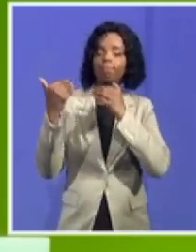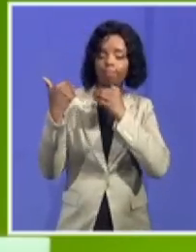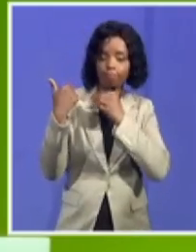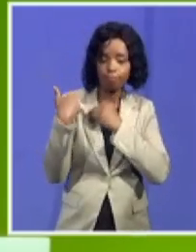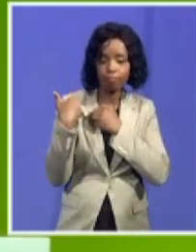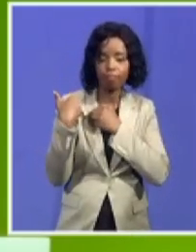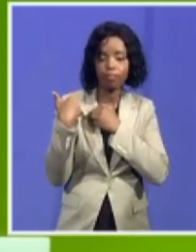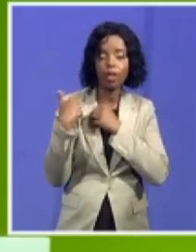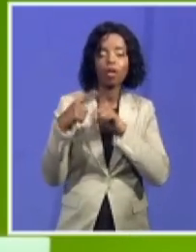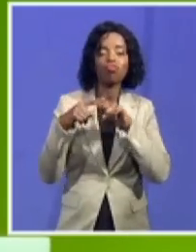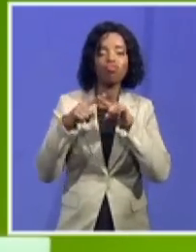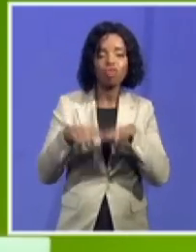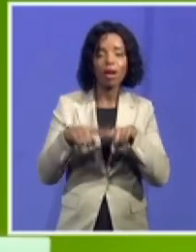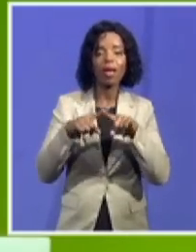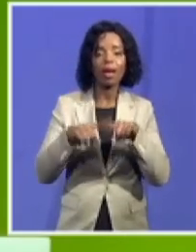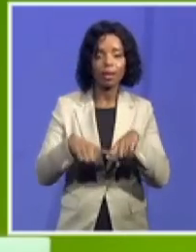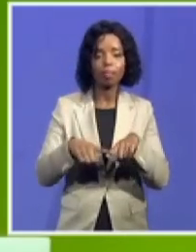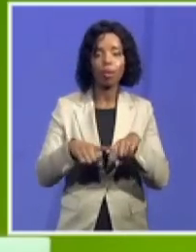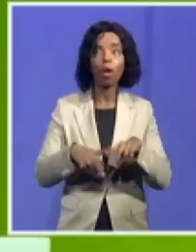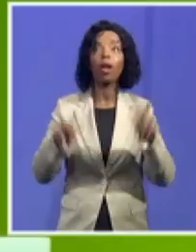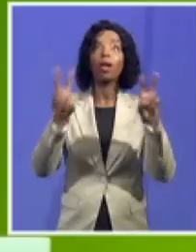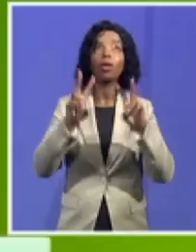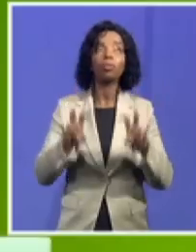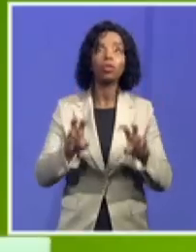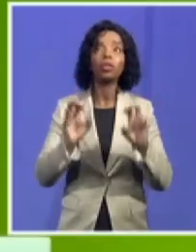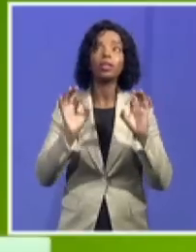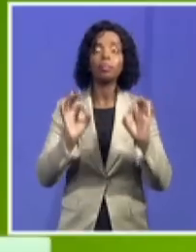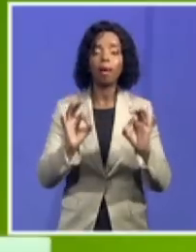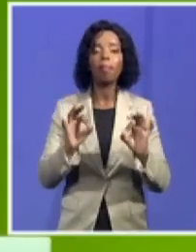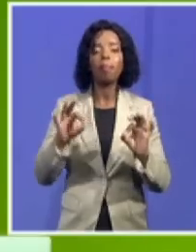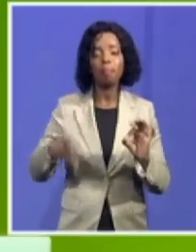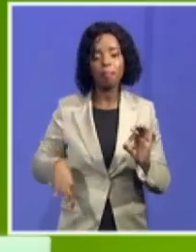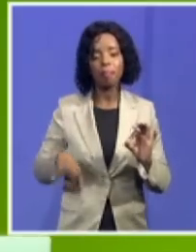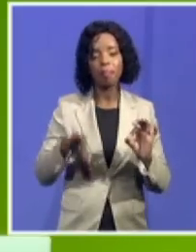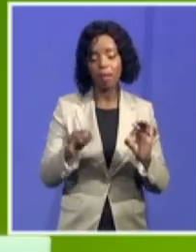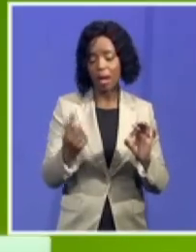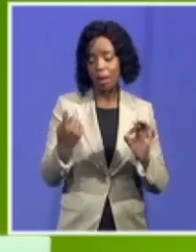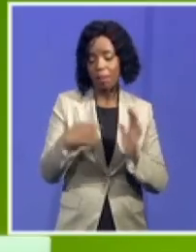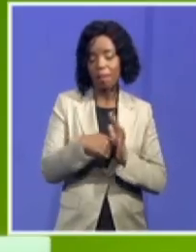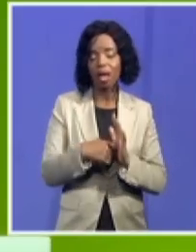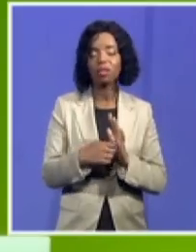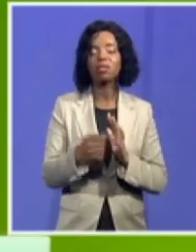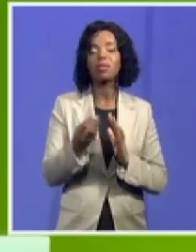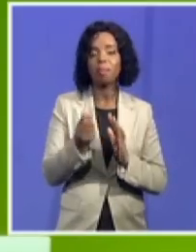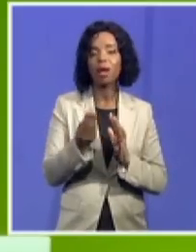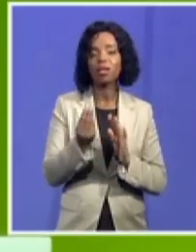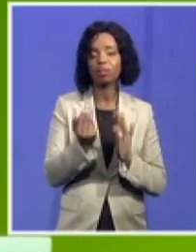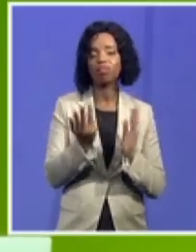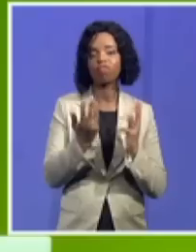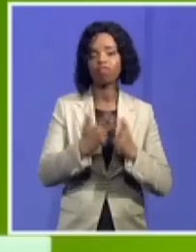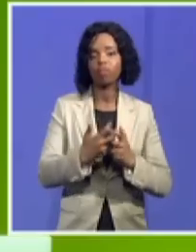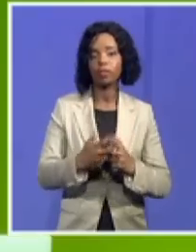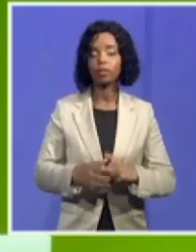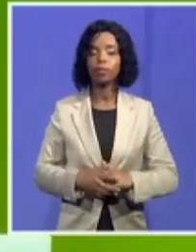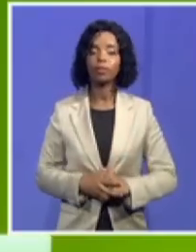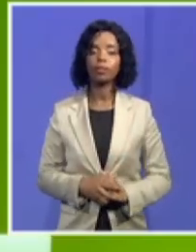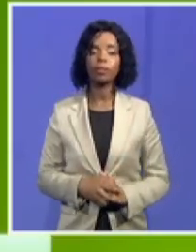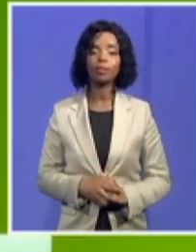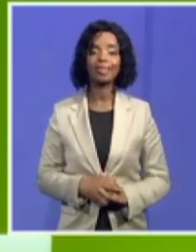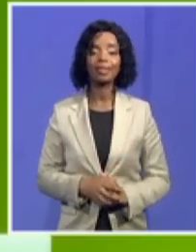affordable electricity. These tasks are at the forefront of our